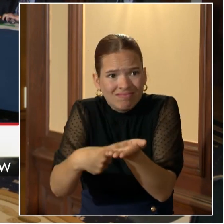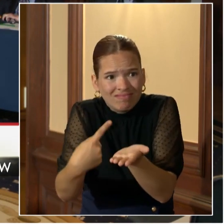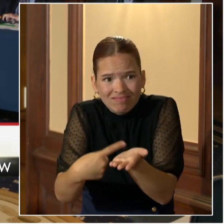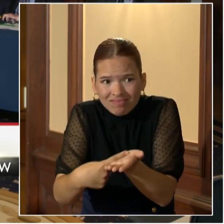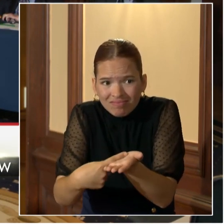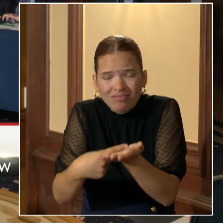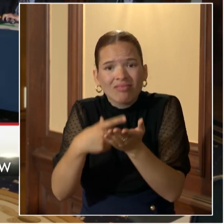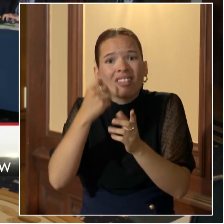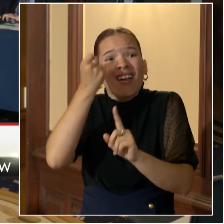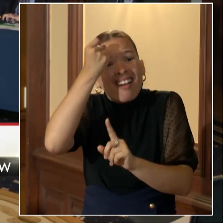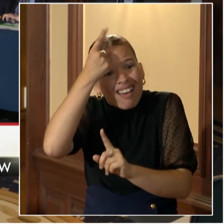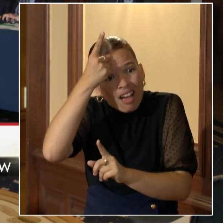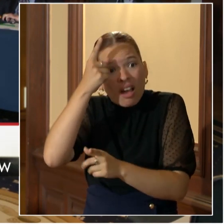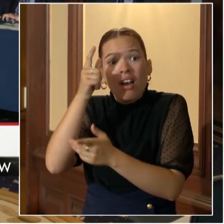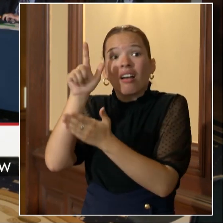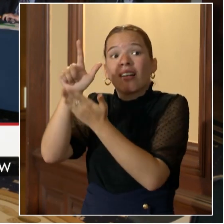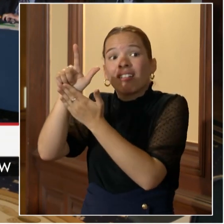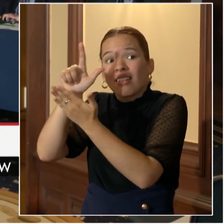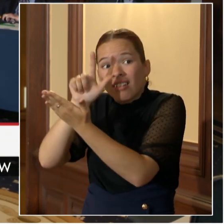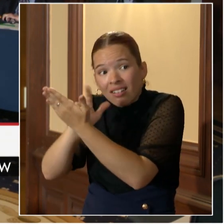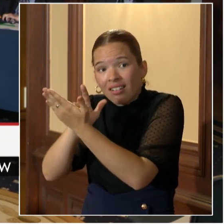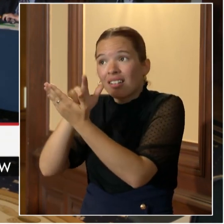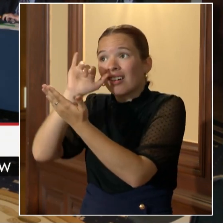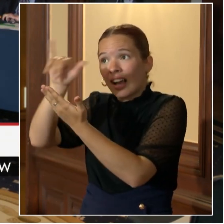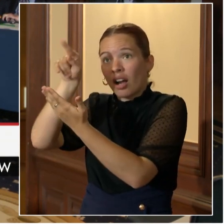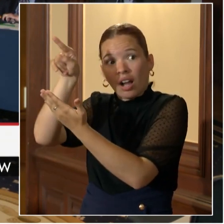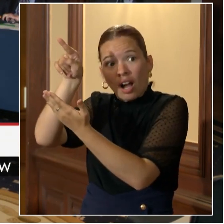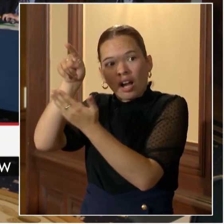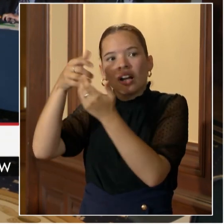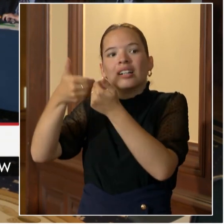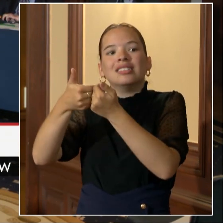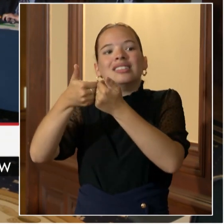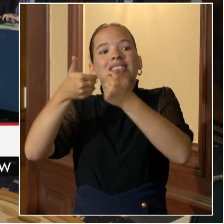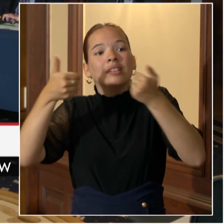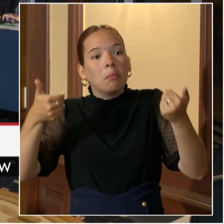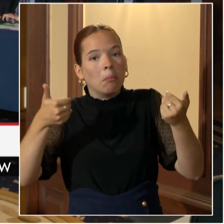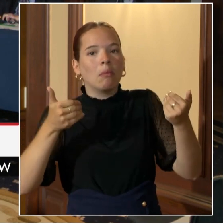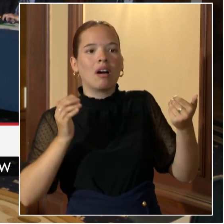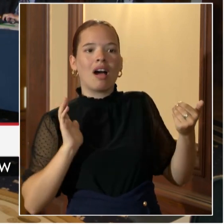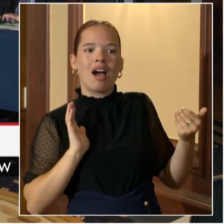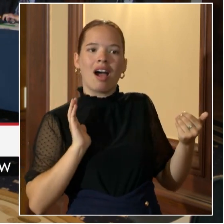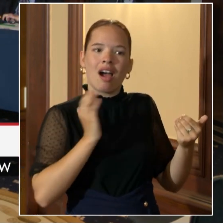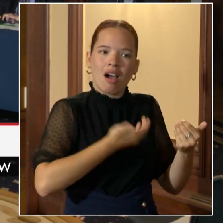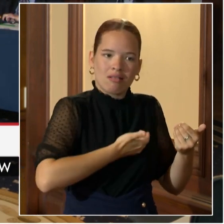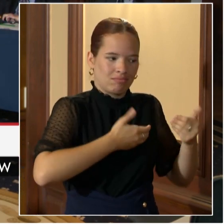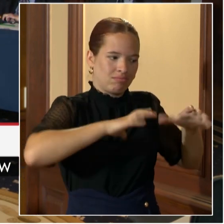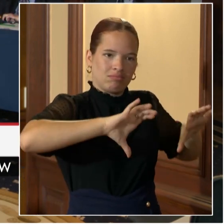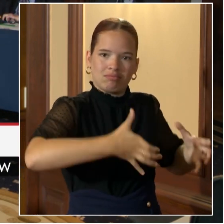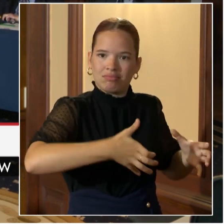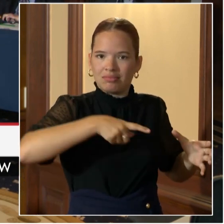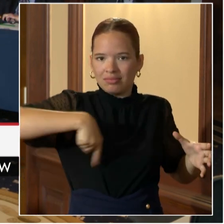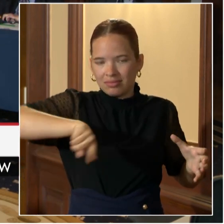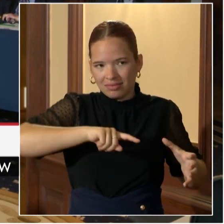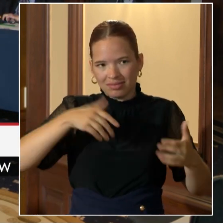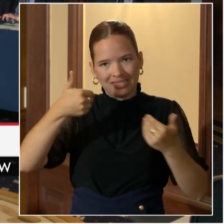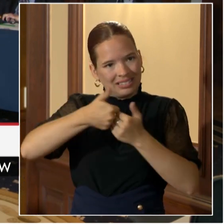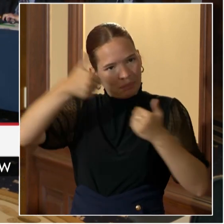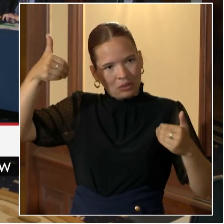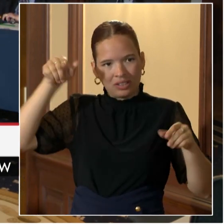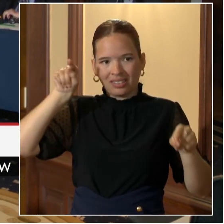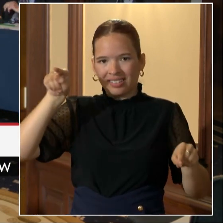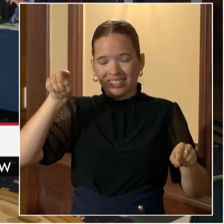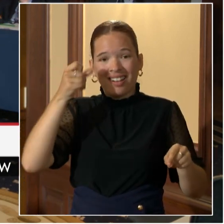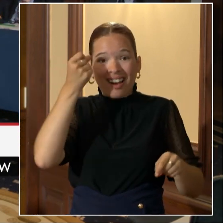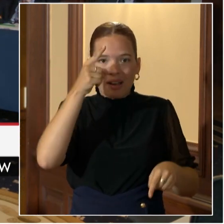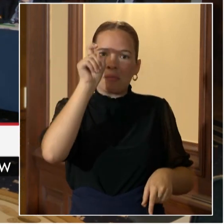from the Office of Statehood Delegation, has to be approved, and because it's Madam Mayor, a formality